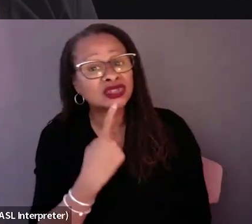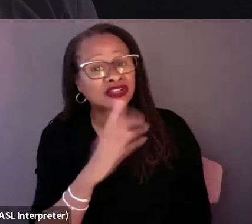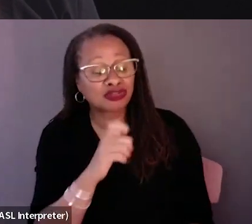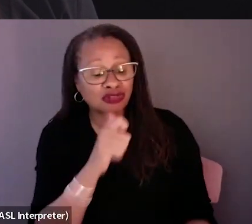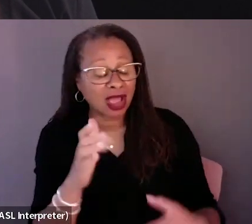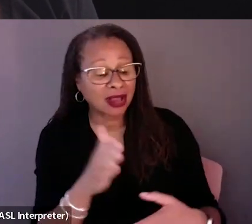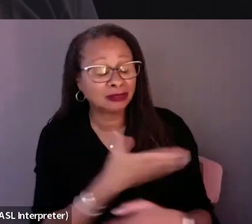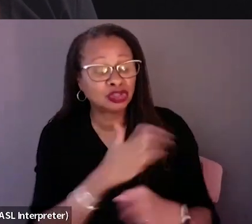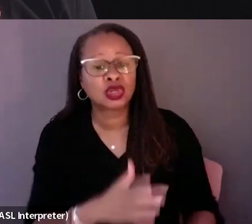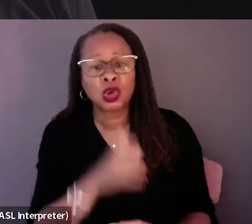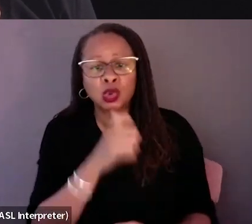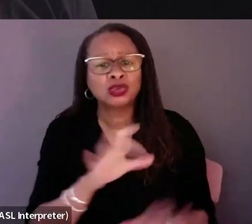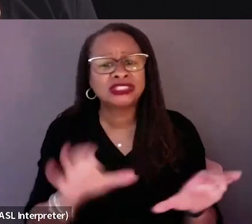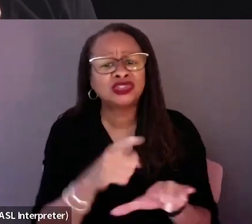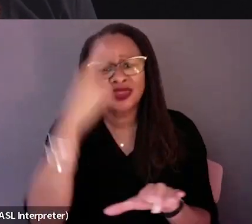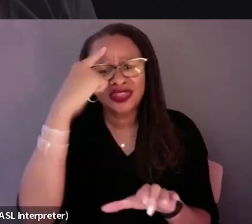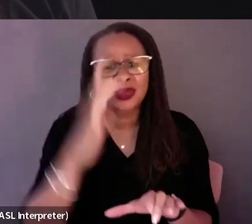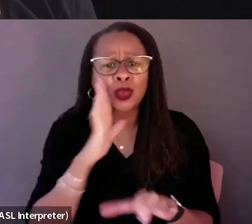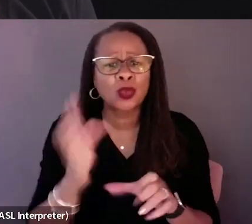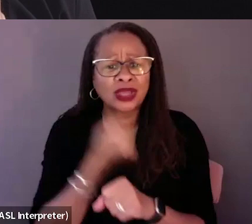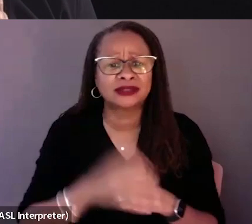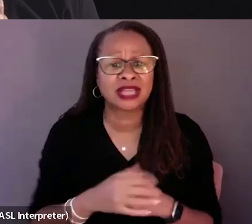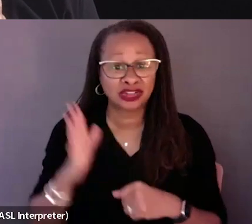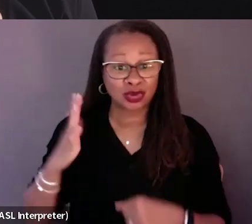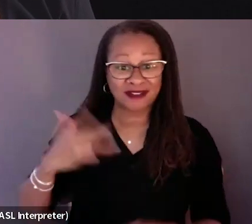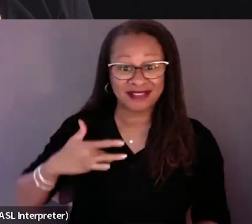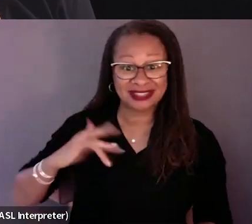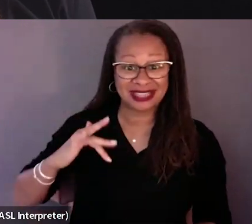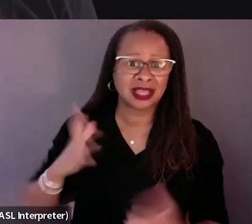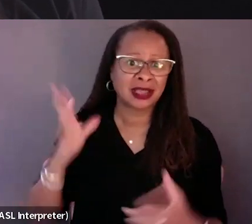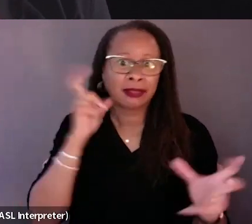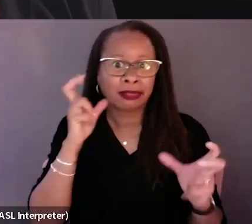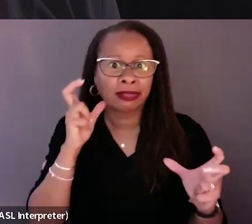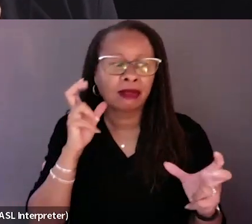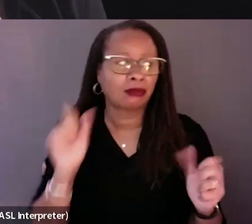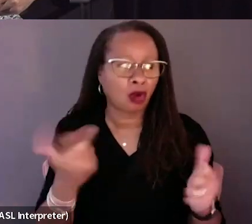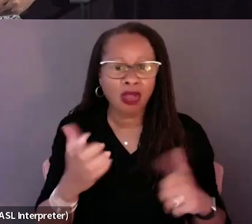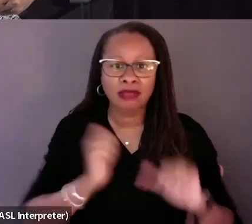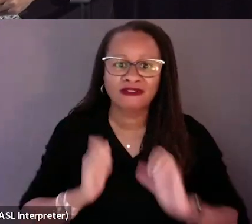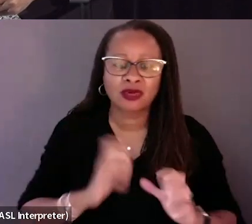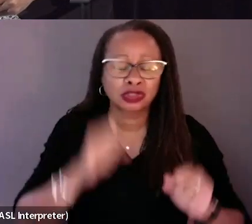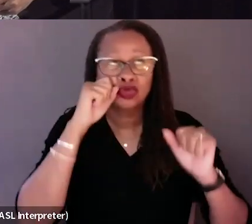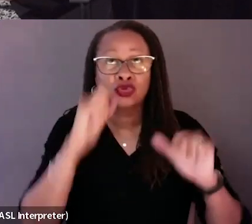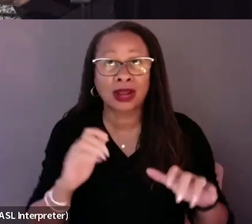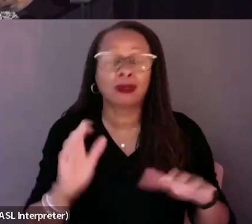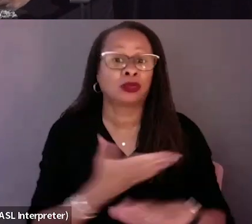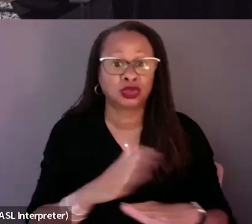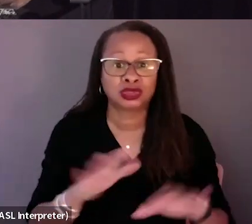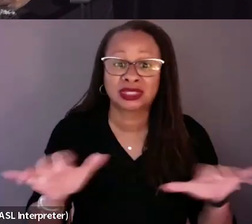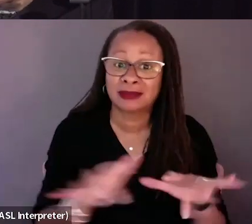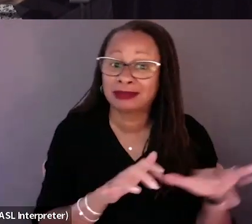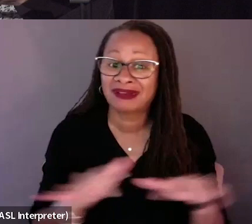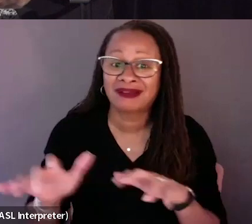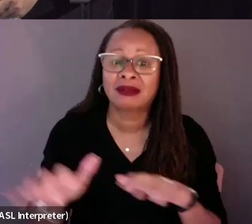you think would win? Did you have a sense as listening to all these incredible performers, but did you think, I think maybe Hal's